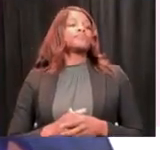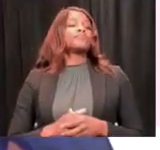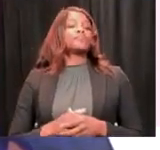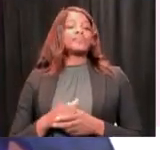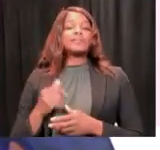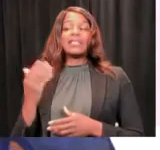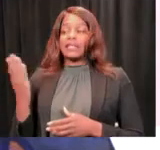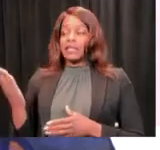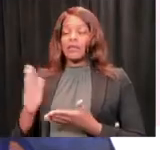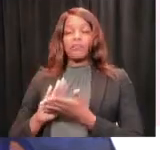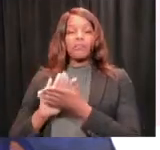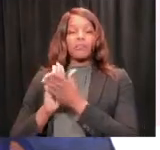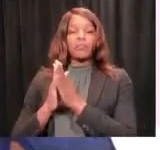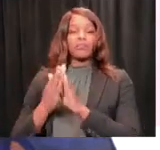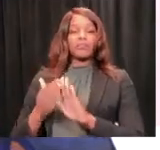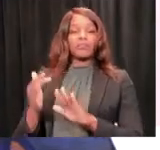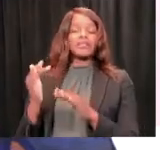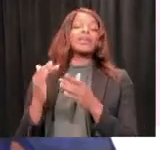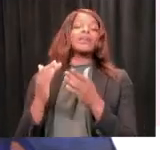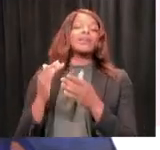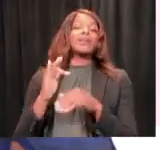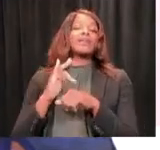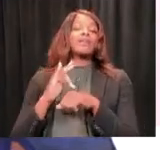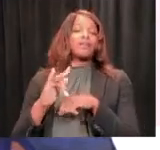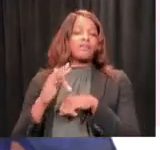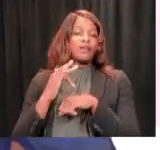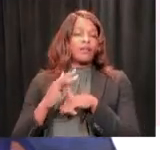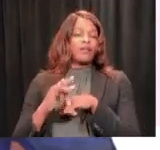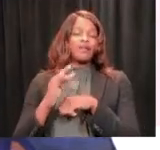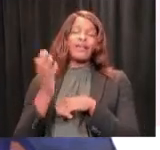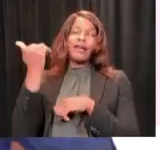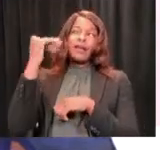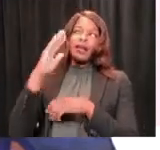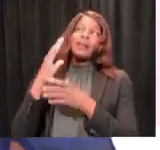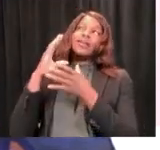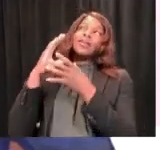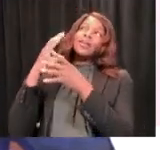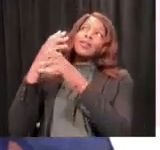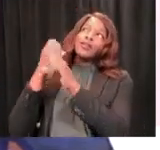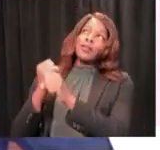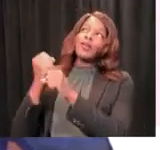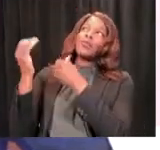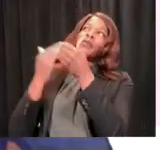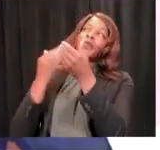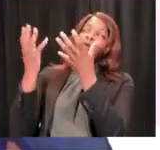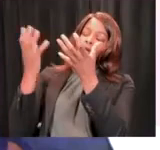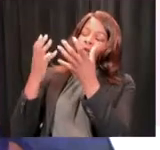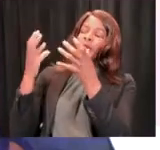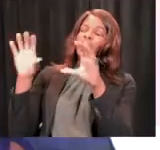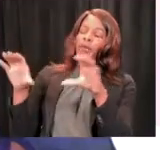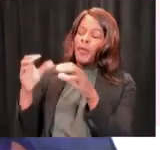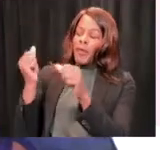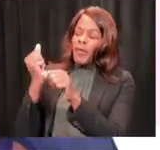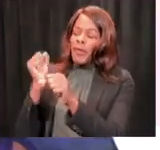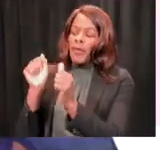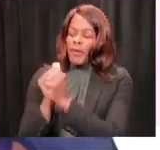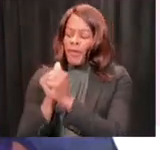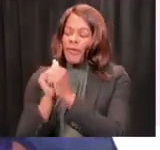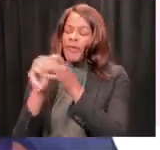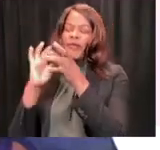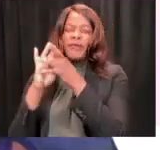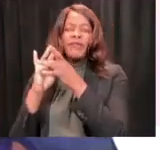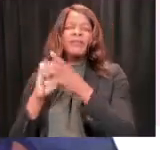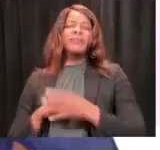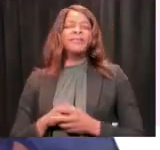doors. And he says, God, I trust you with what you want to do in this relationship. When it comes to family baggage, sometimes there's